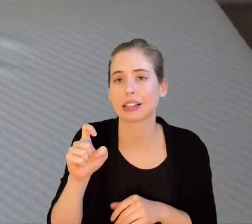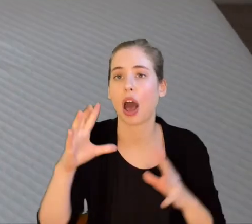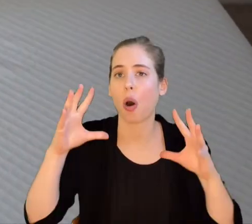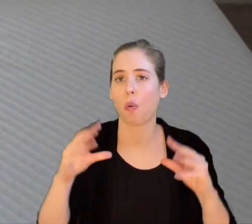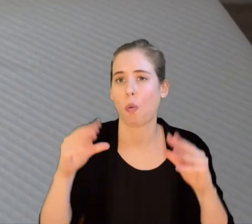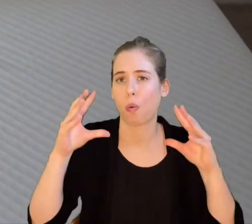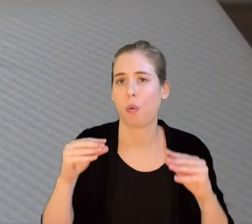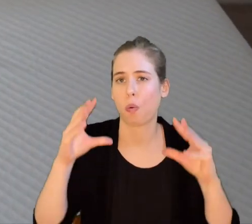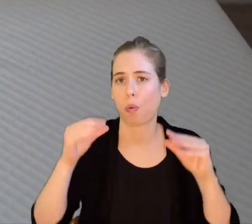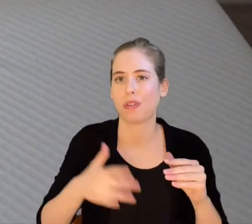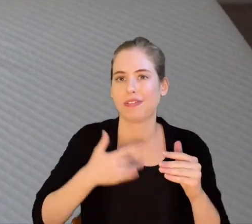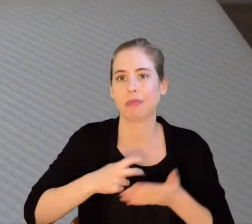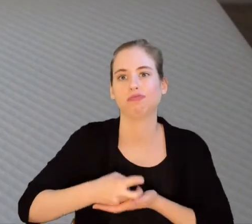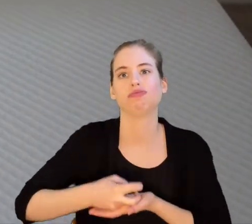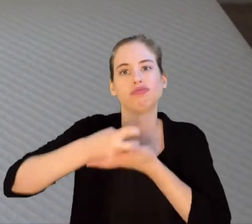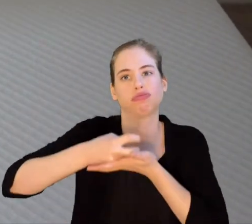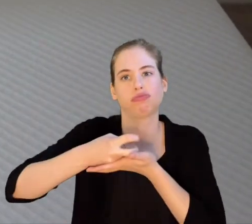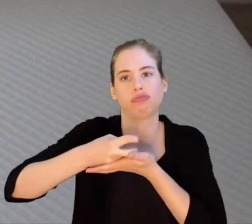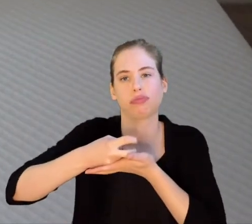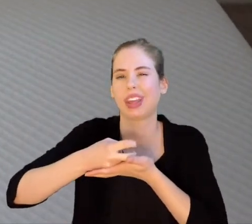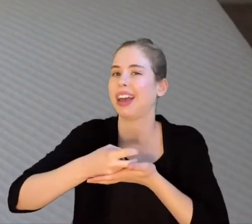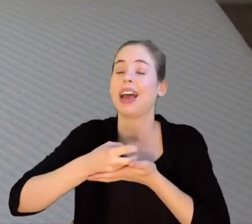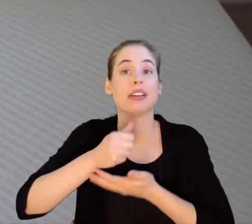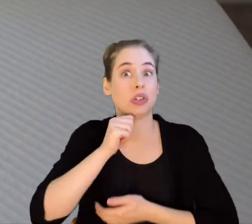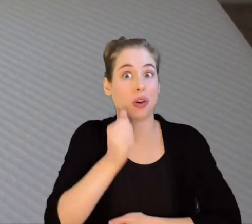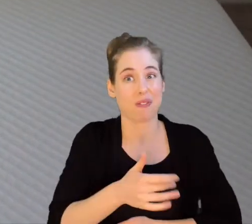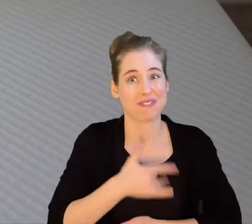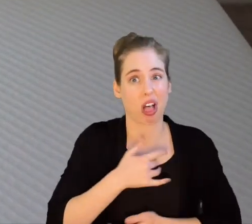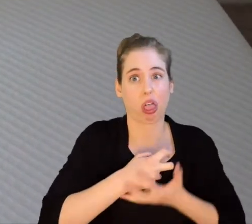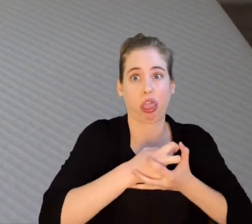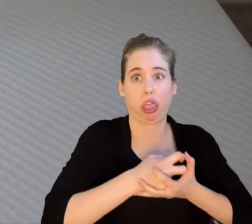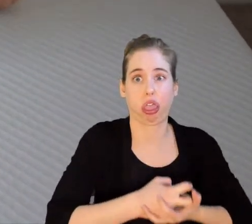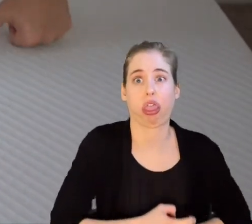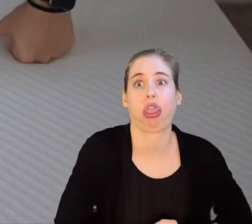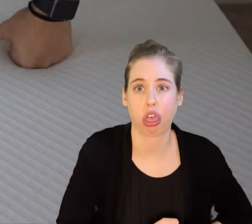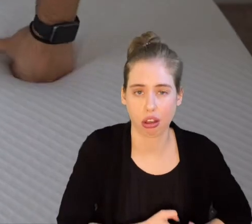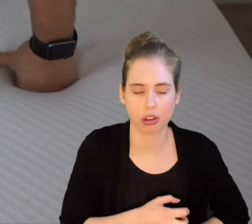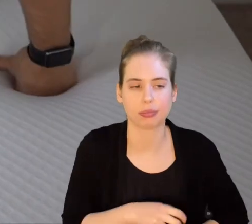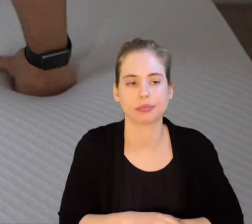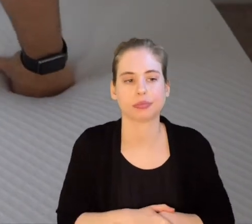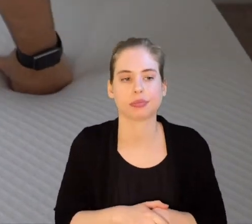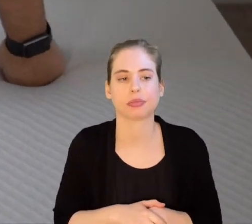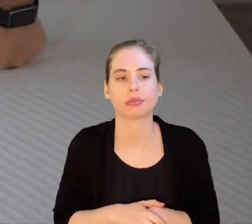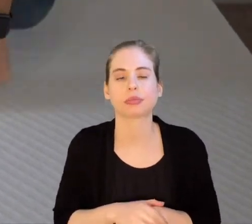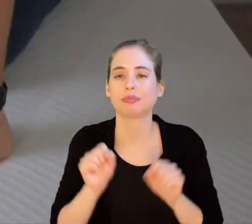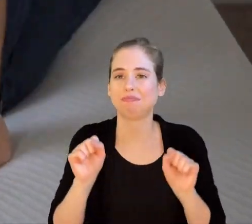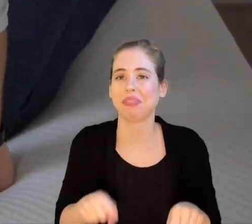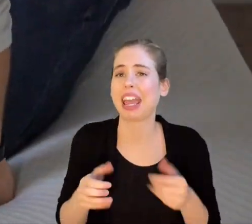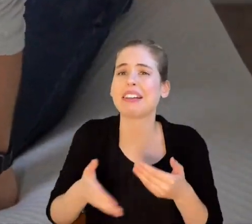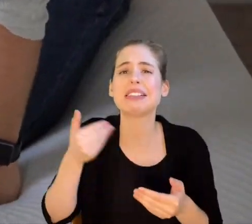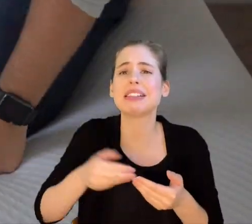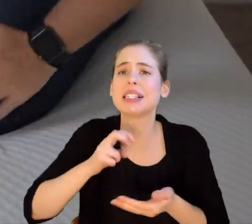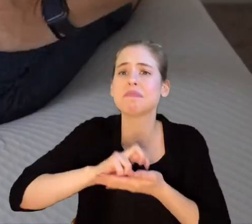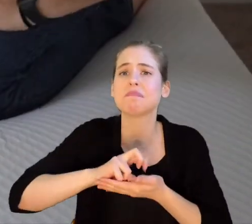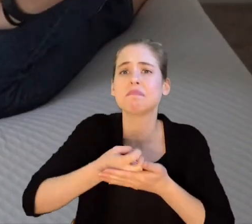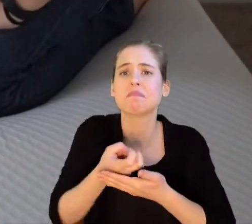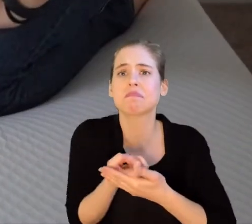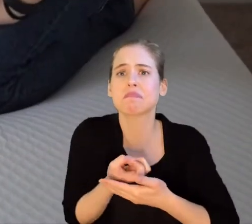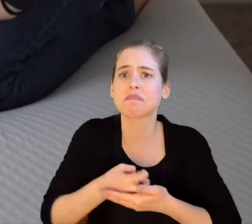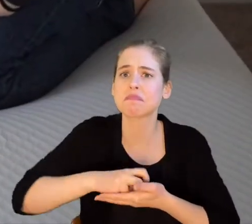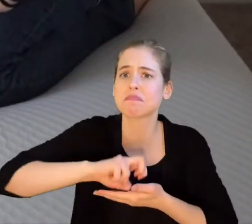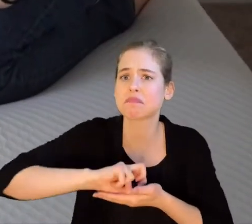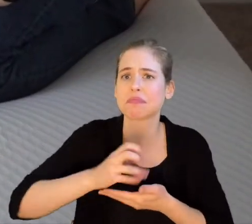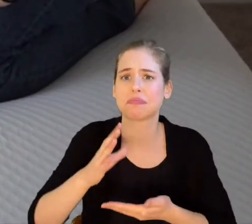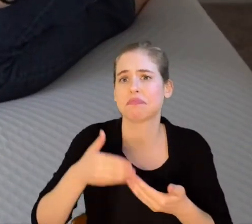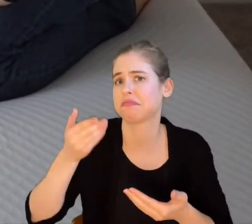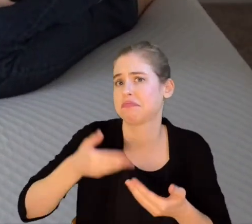eliminates that stuck-in-the-mud feeling and allows us to transition easily from one sleep position to the next. Overall, this caused fewer